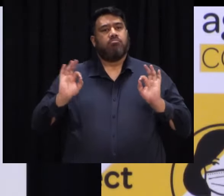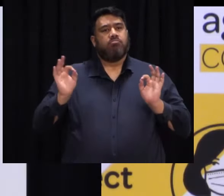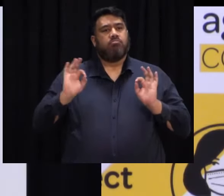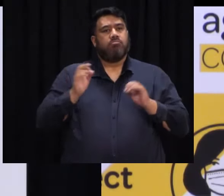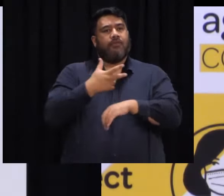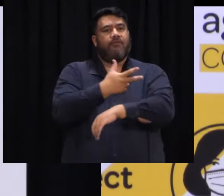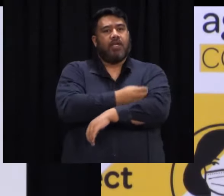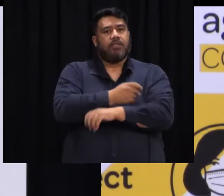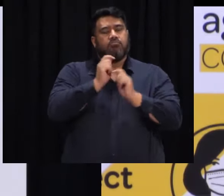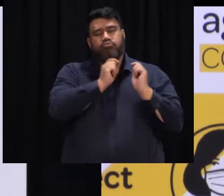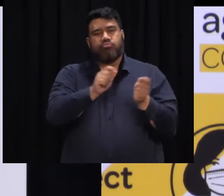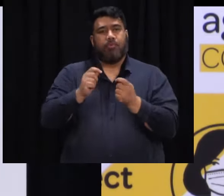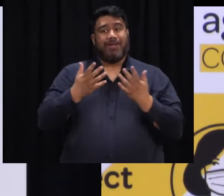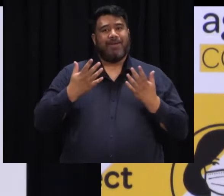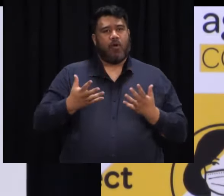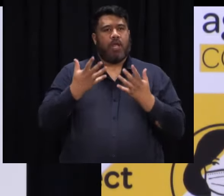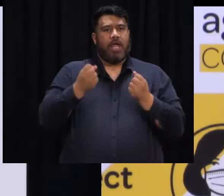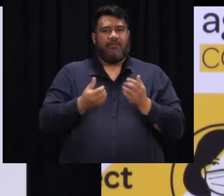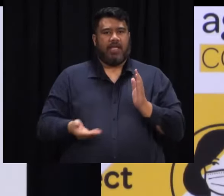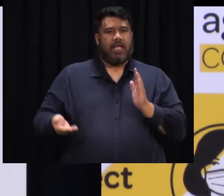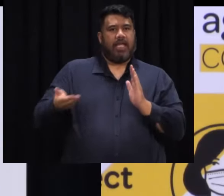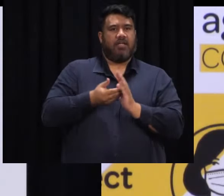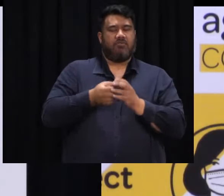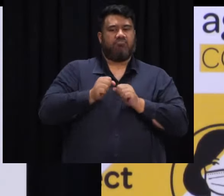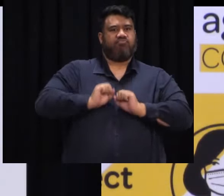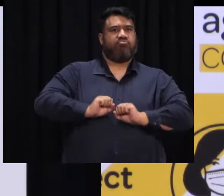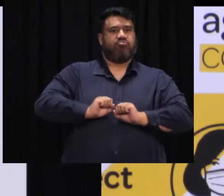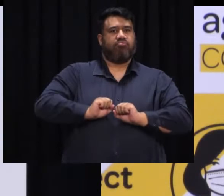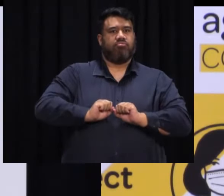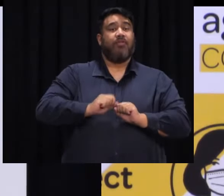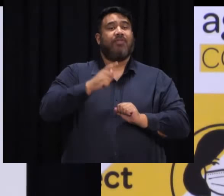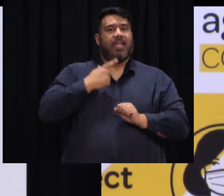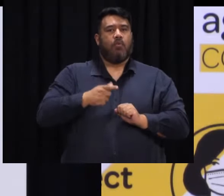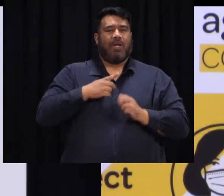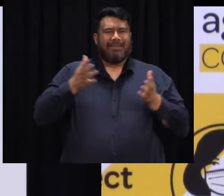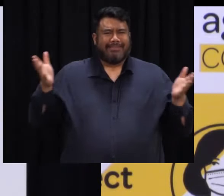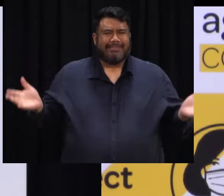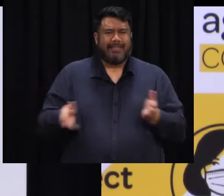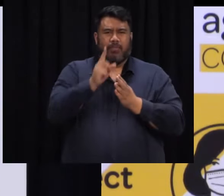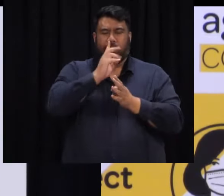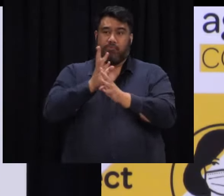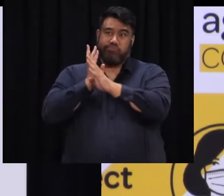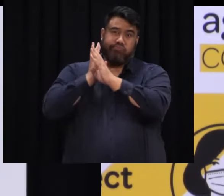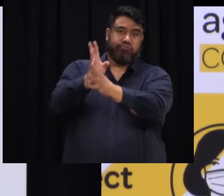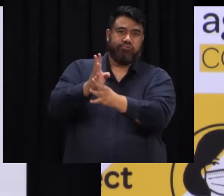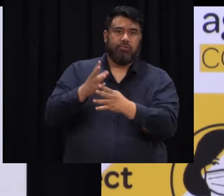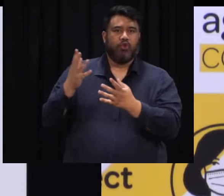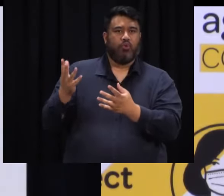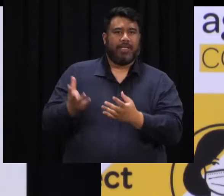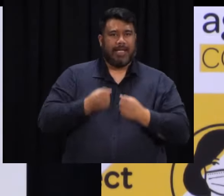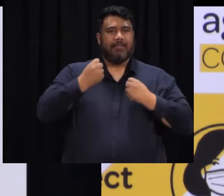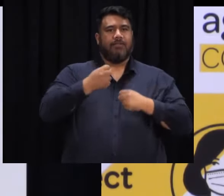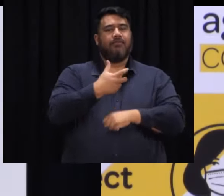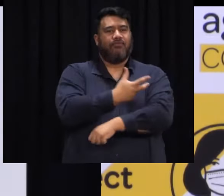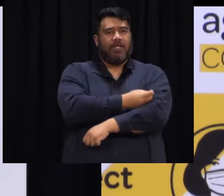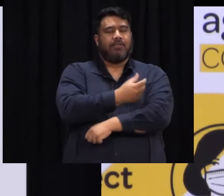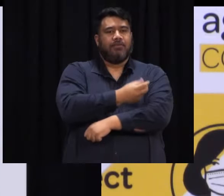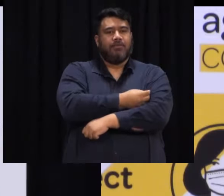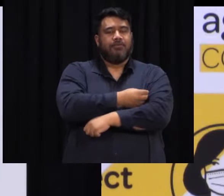alert level restrictions before. We do now. We just need as many people as possible taking up that vaccination opportunity, and